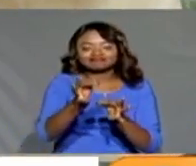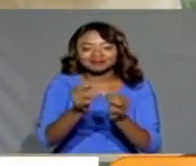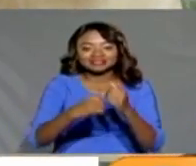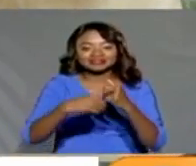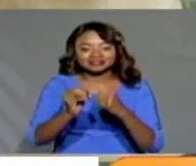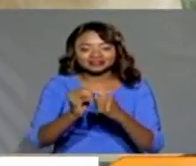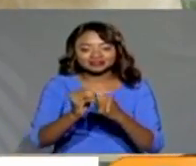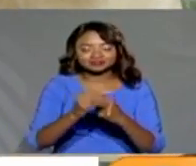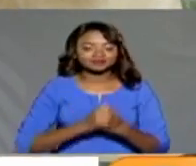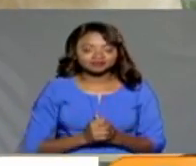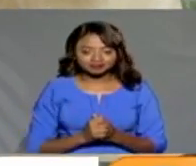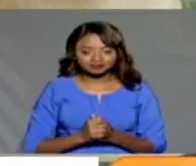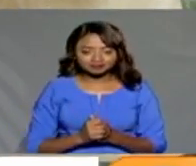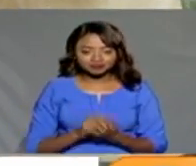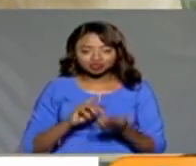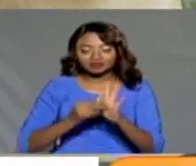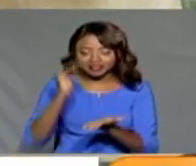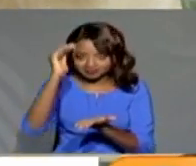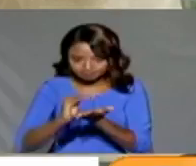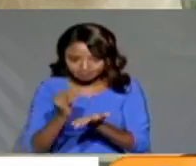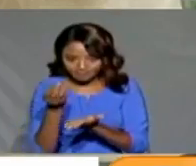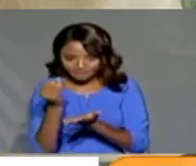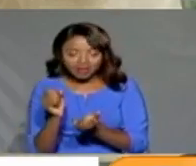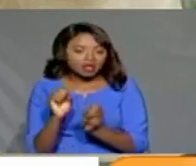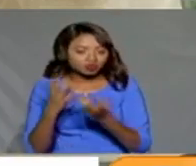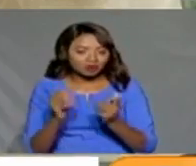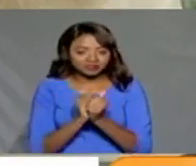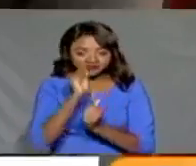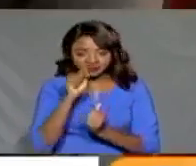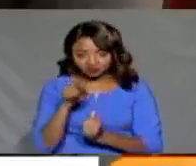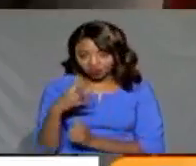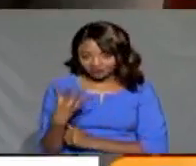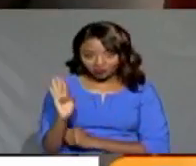96 meters, that reducing the cost to at most 15.4 billion shillings.